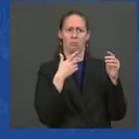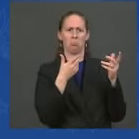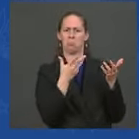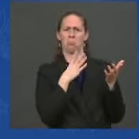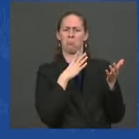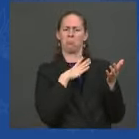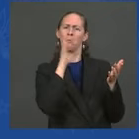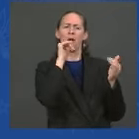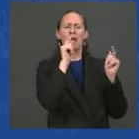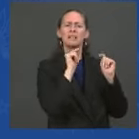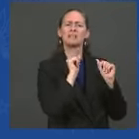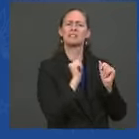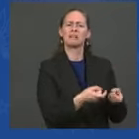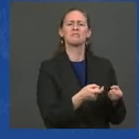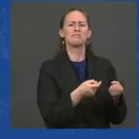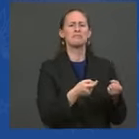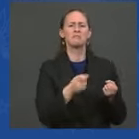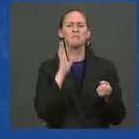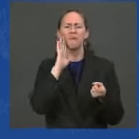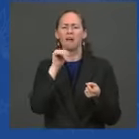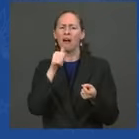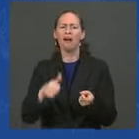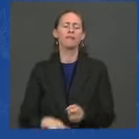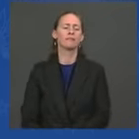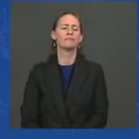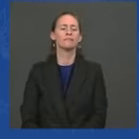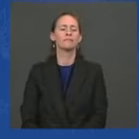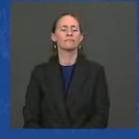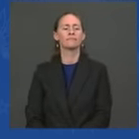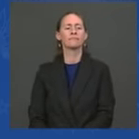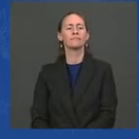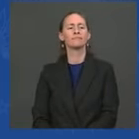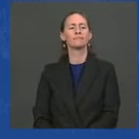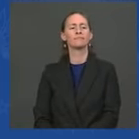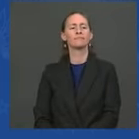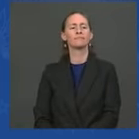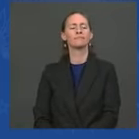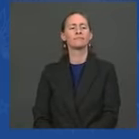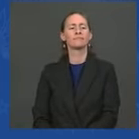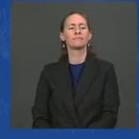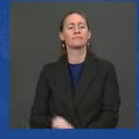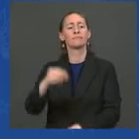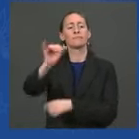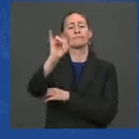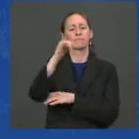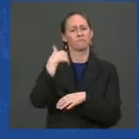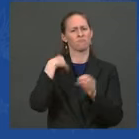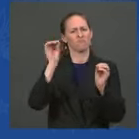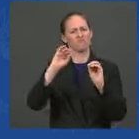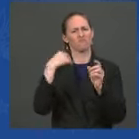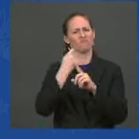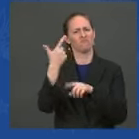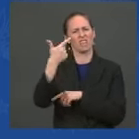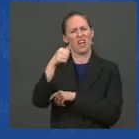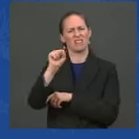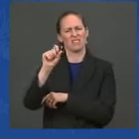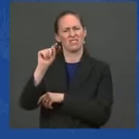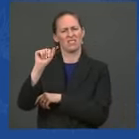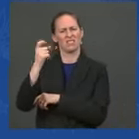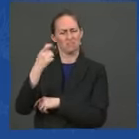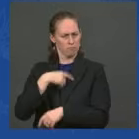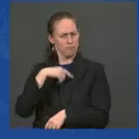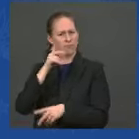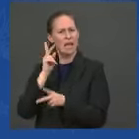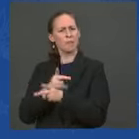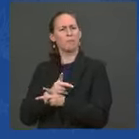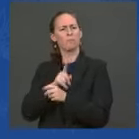one. That's why in the highway bill, I didn't add gas tax. So I'd keep that commitment. In fact, this plan cuts